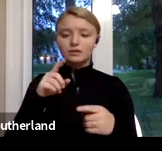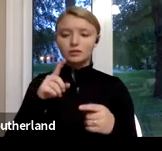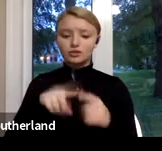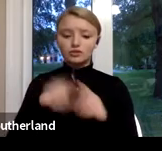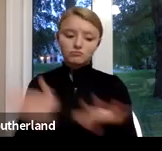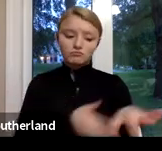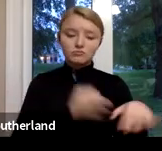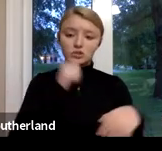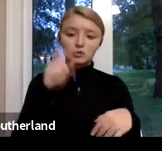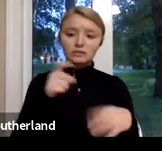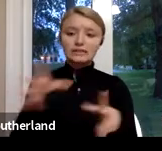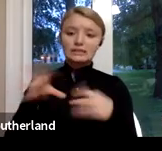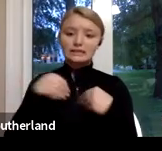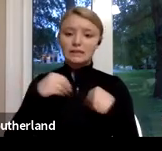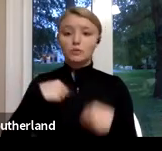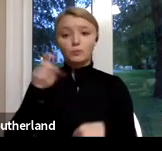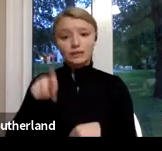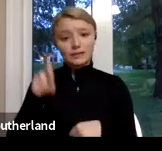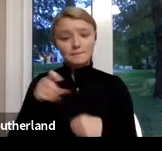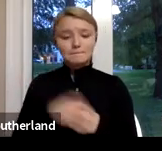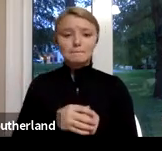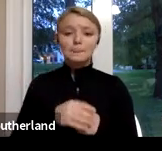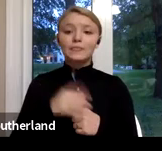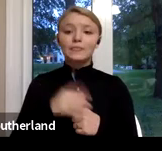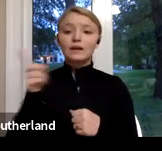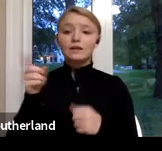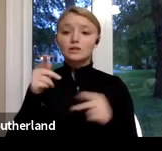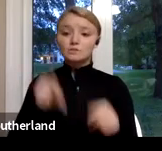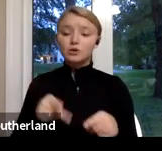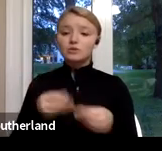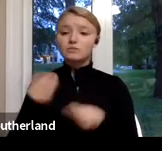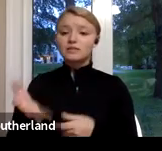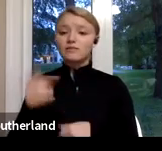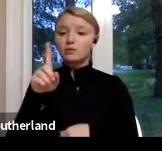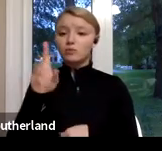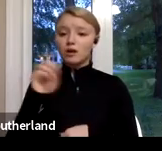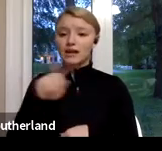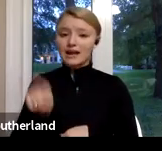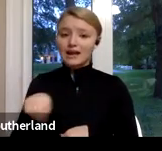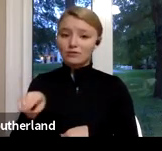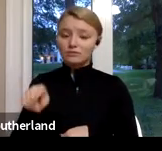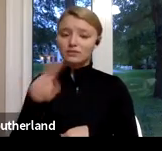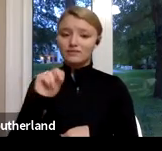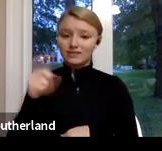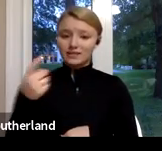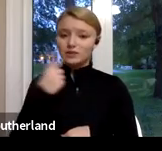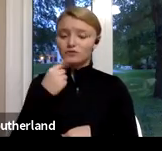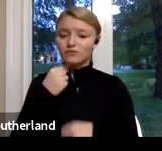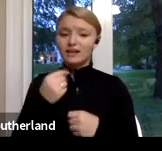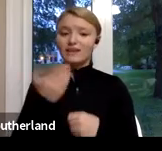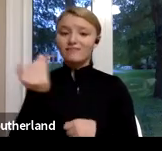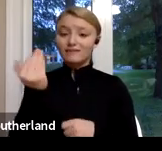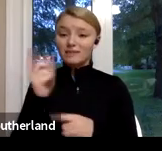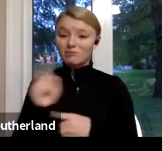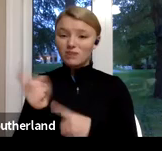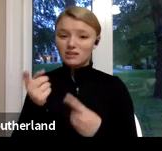do need. So this person was given 1 ounce of Ningxia Red. 15 minutes later, this is what their